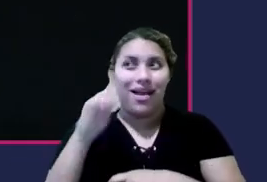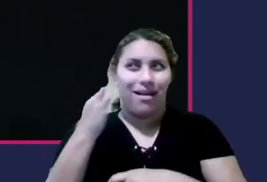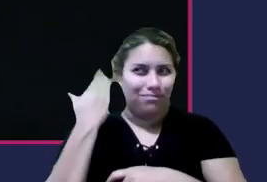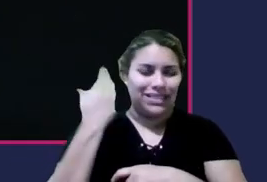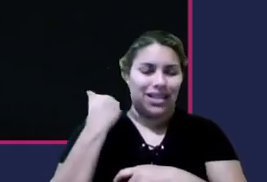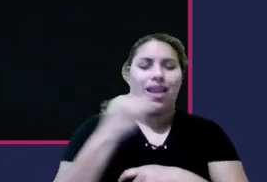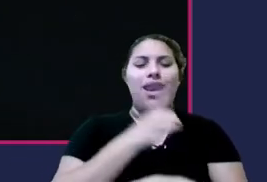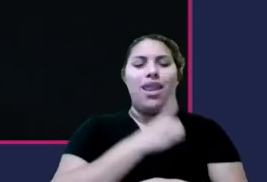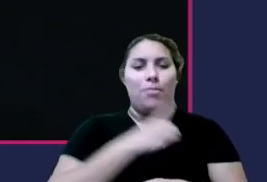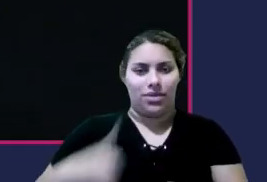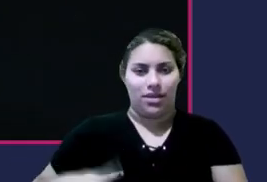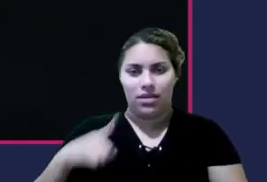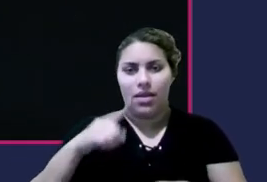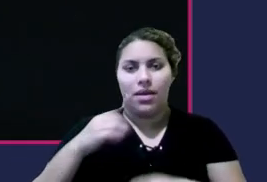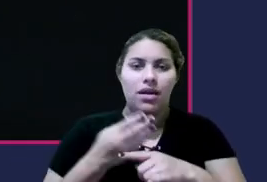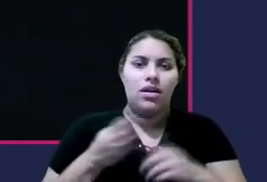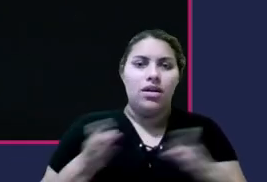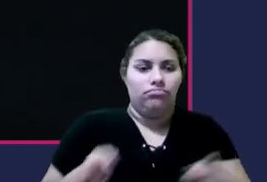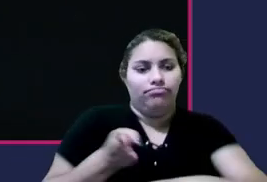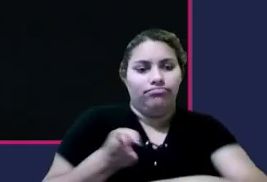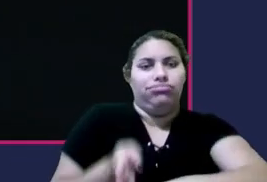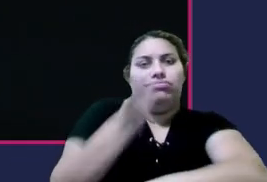was a congressperson.